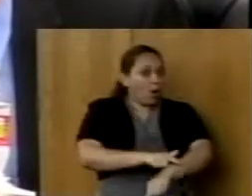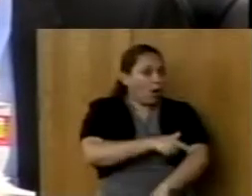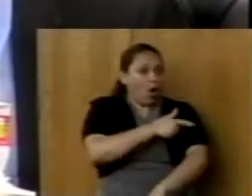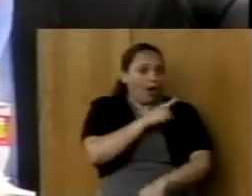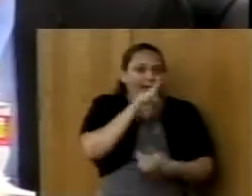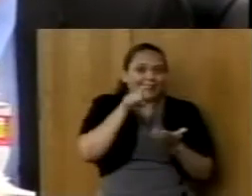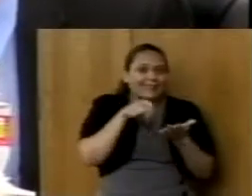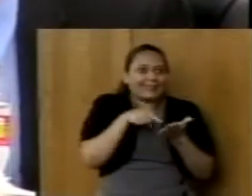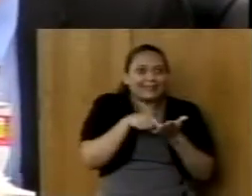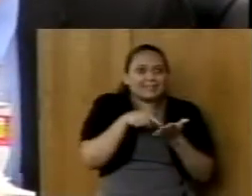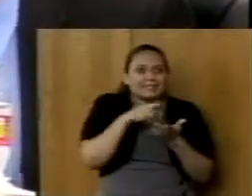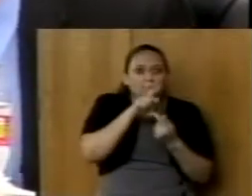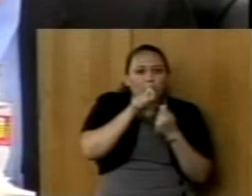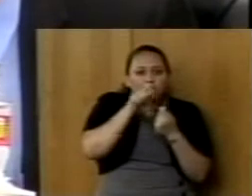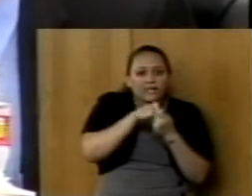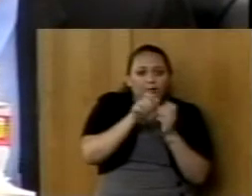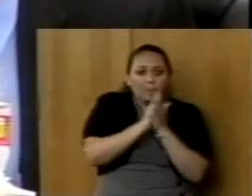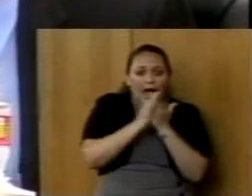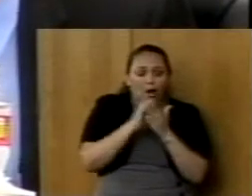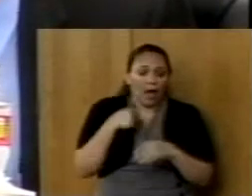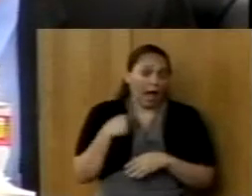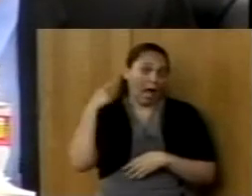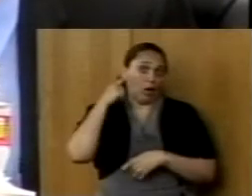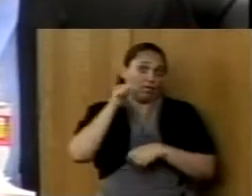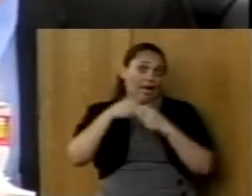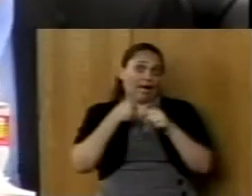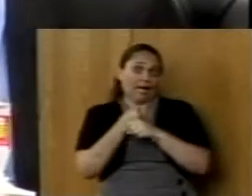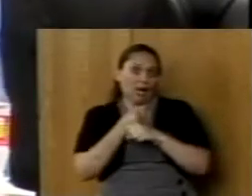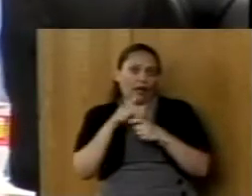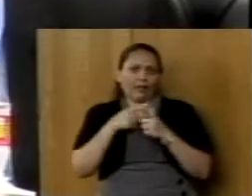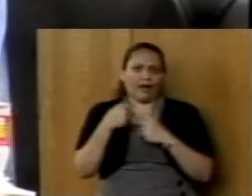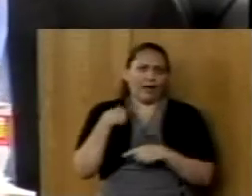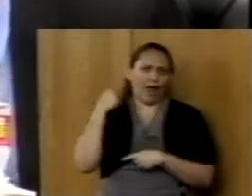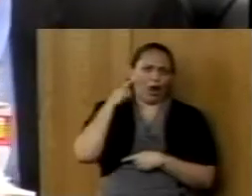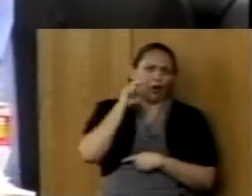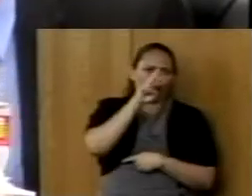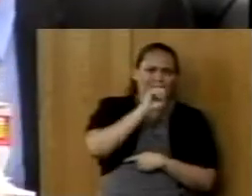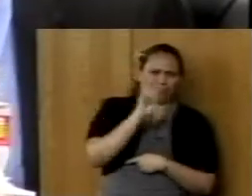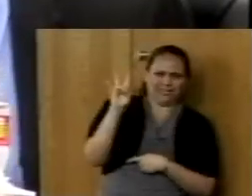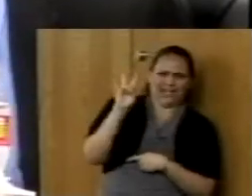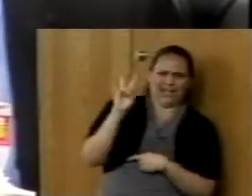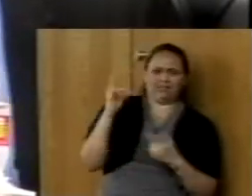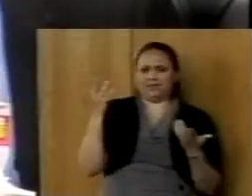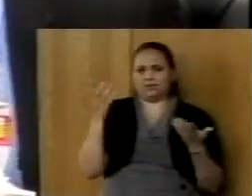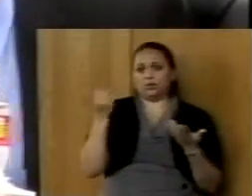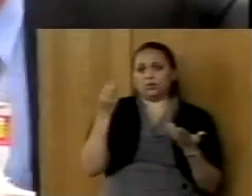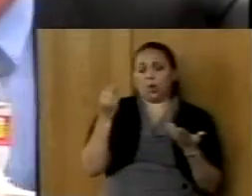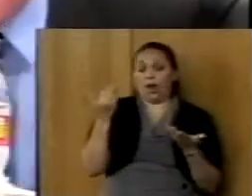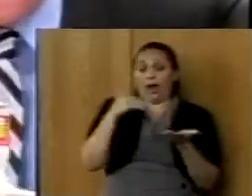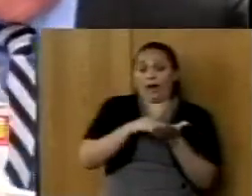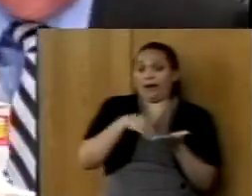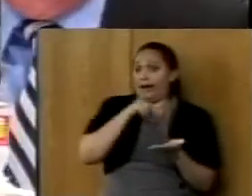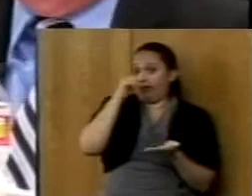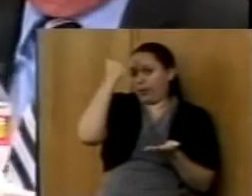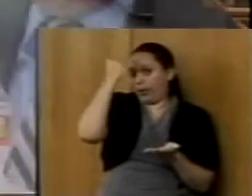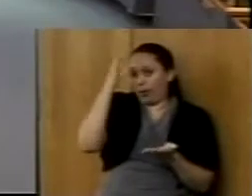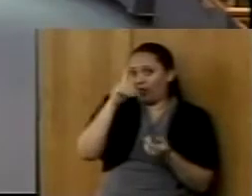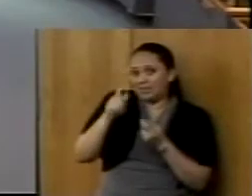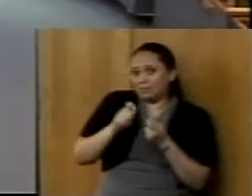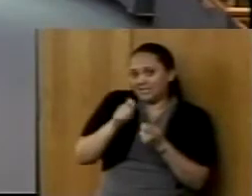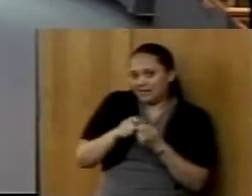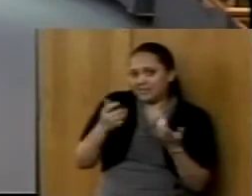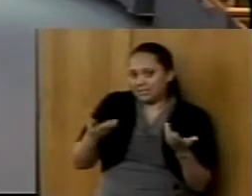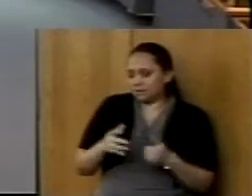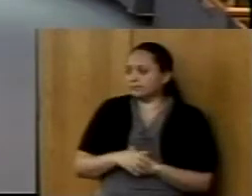particular manual, I heard 10 years, and then I heard, I think, 2007. So, again, I don't know the specifics.